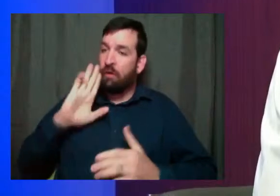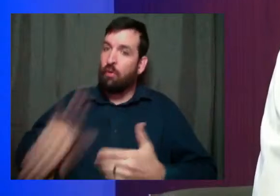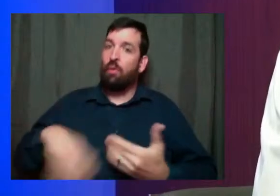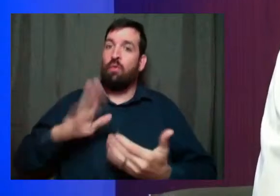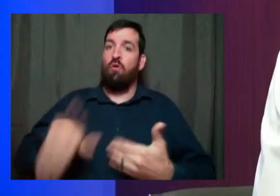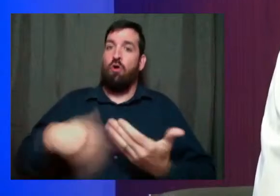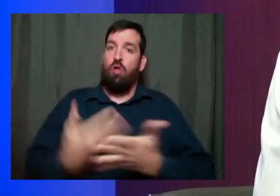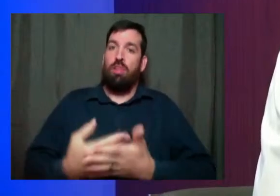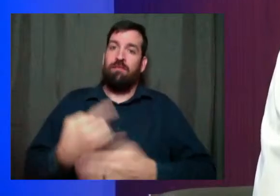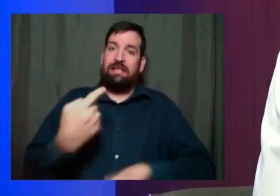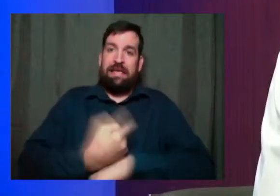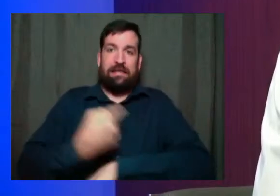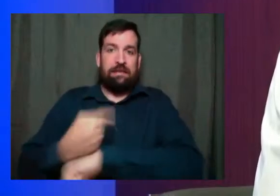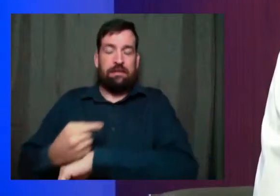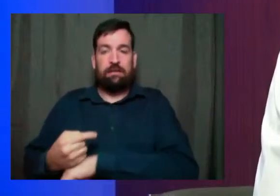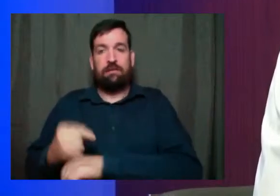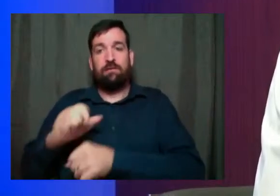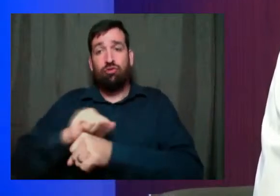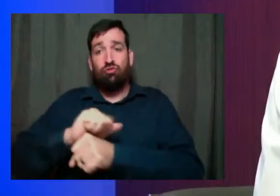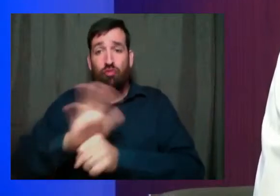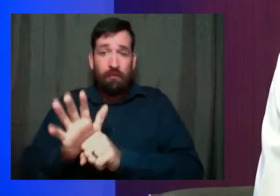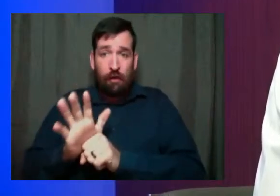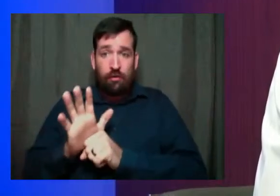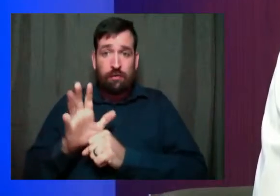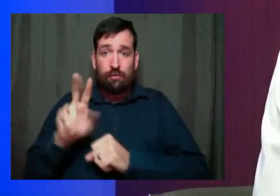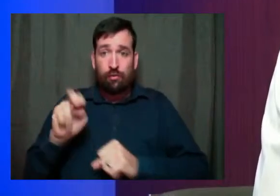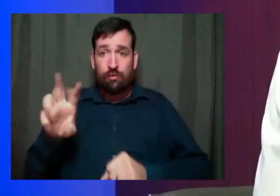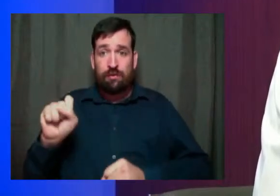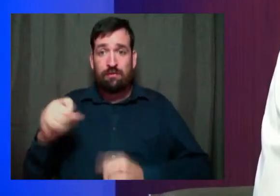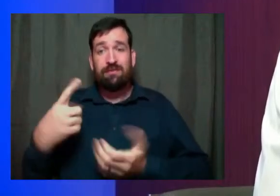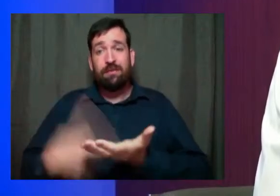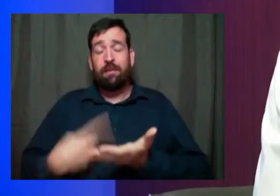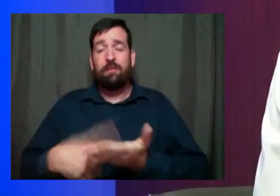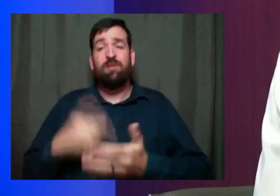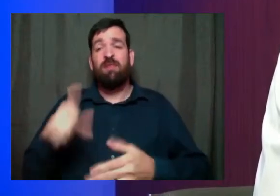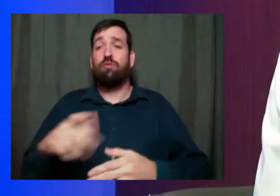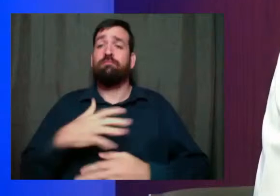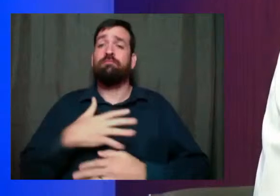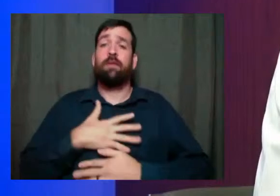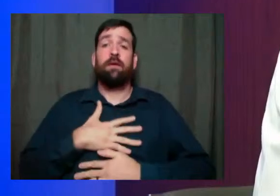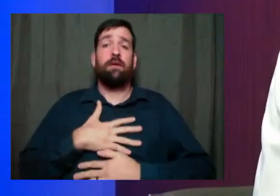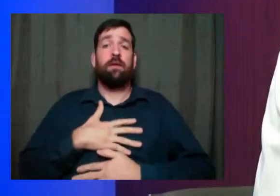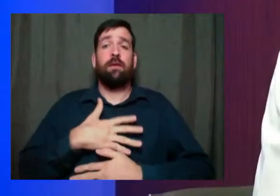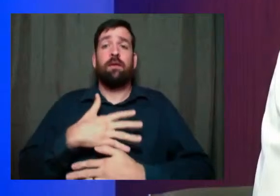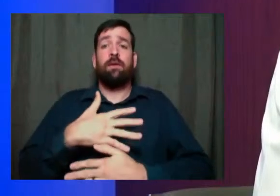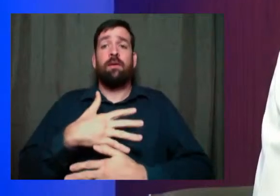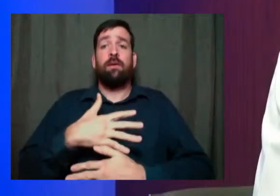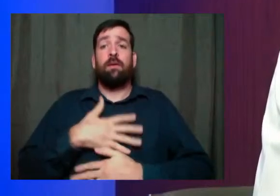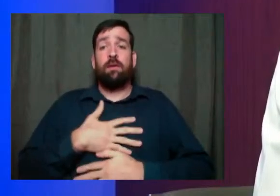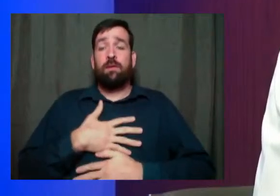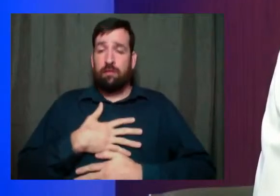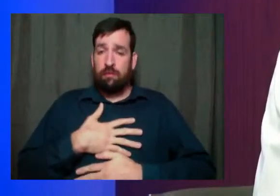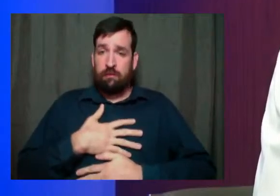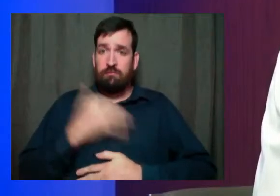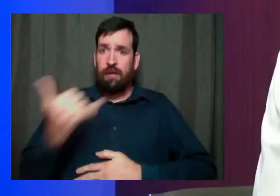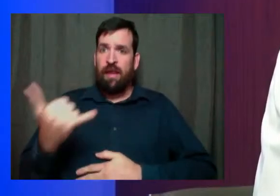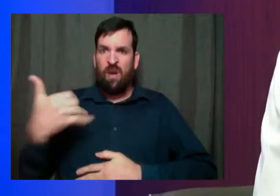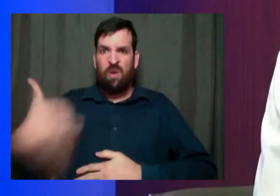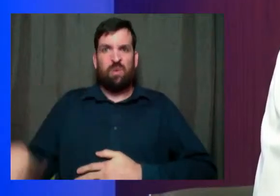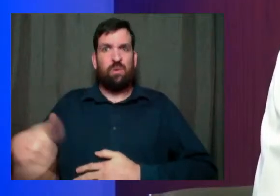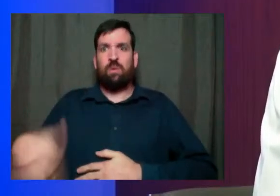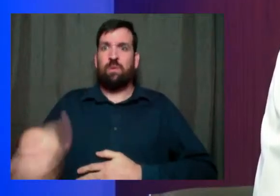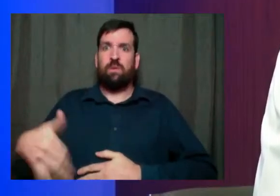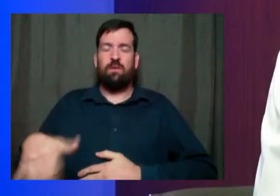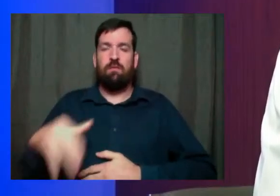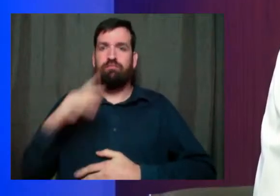news, sometimes I think you have to remember to just take a deep breath, because there's a frenzy right now around Omicron. And the reason